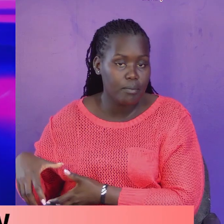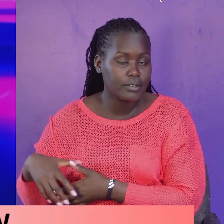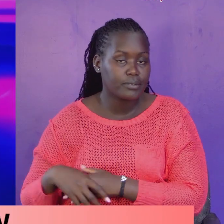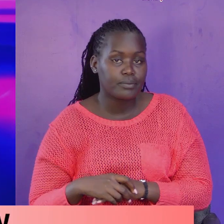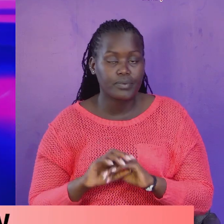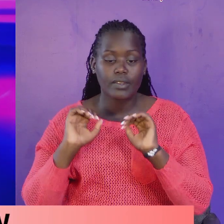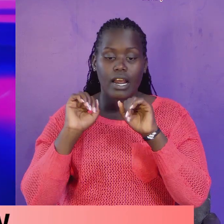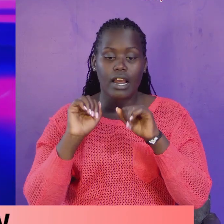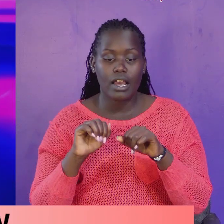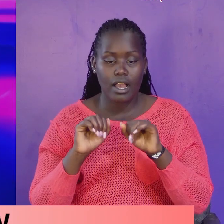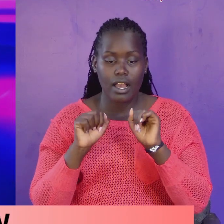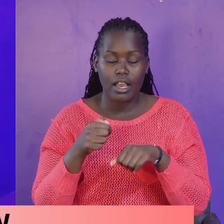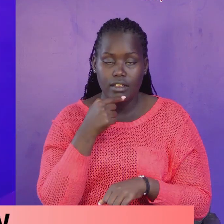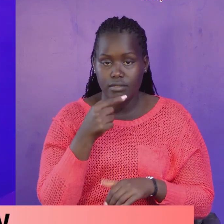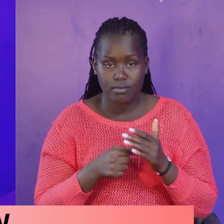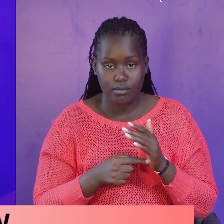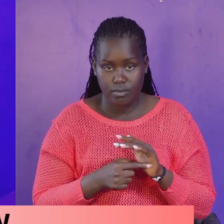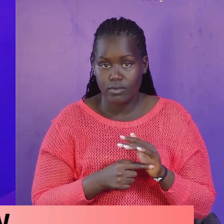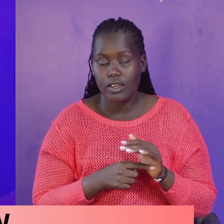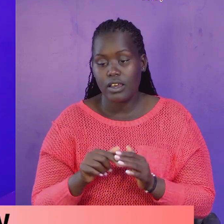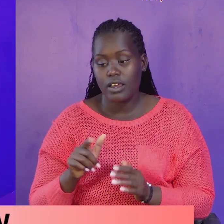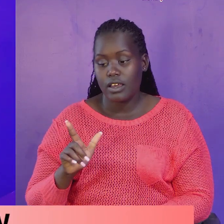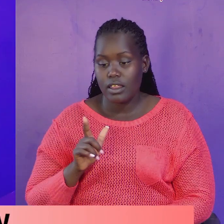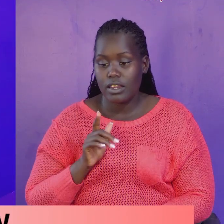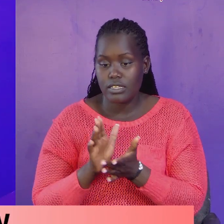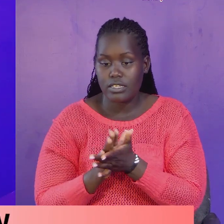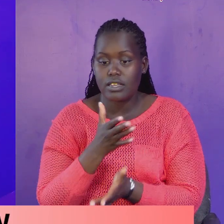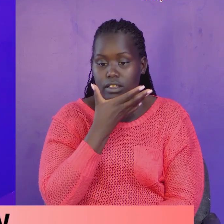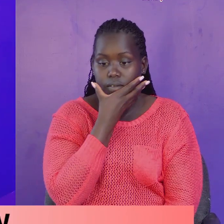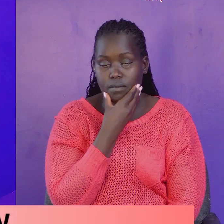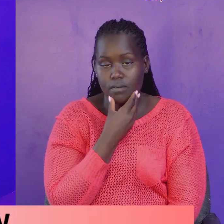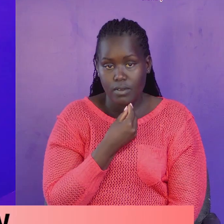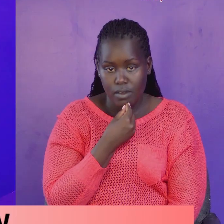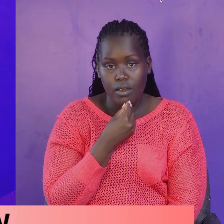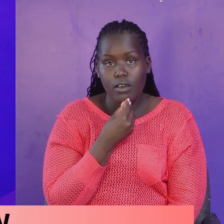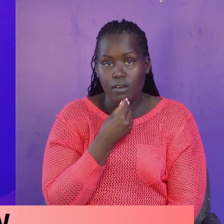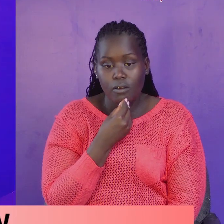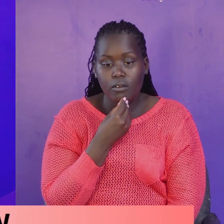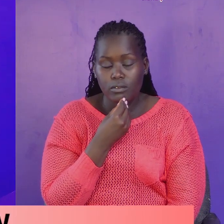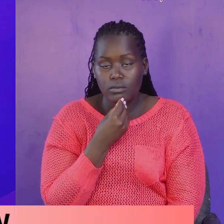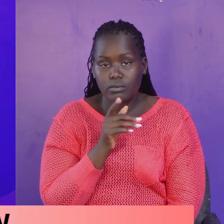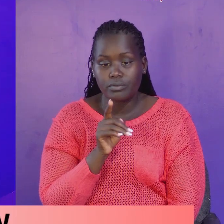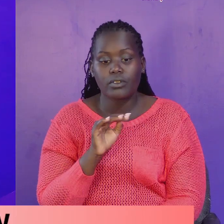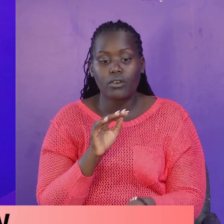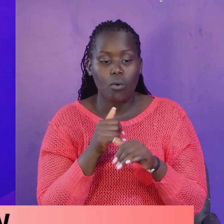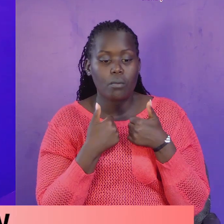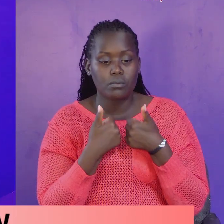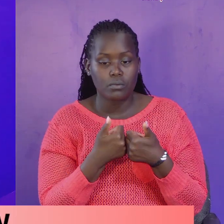say the ladies and the men were on a really good note, knowing